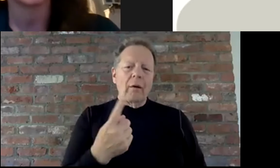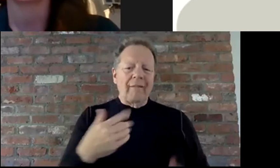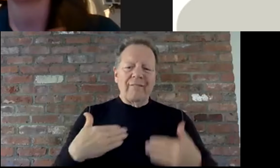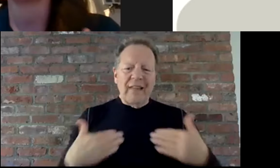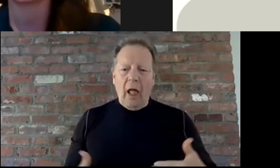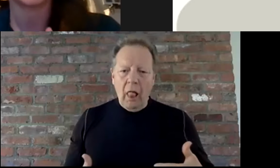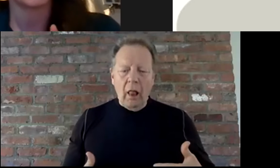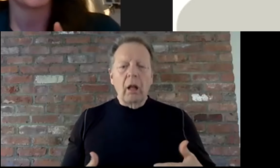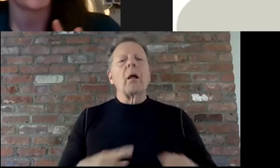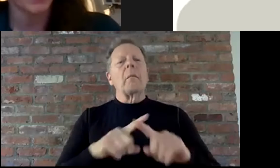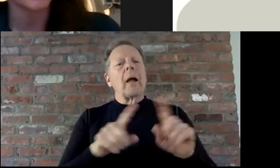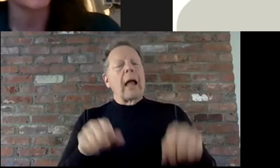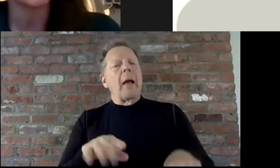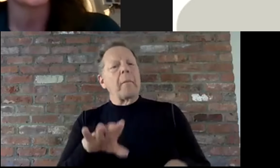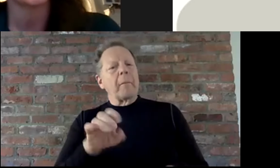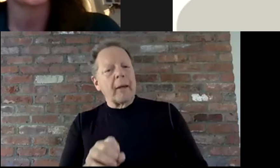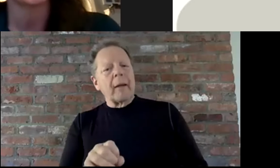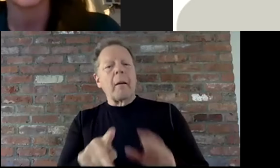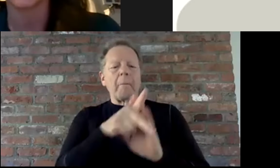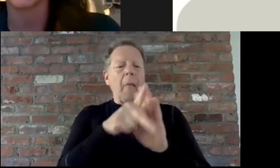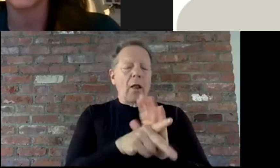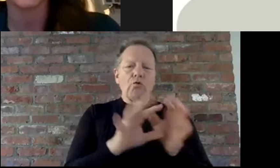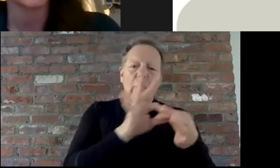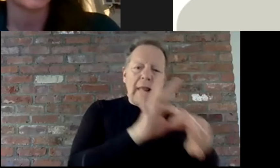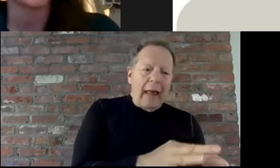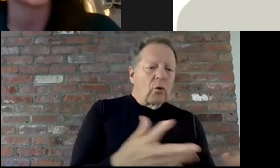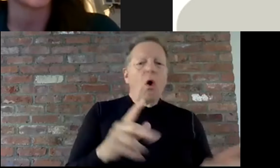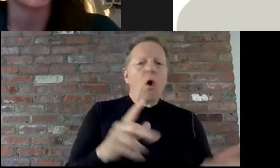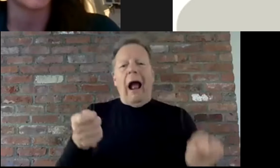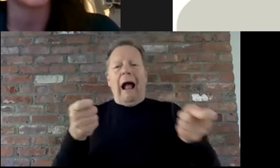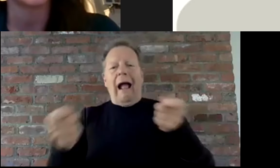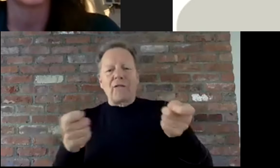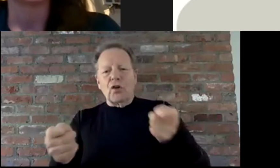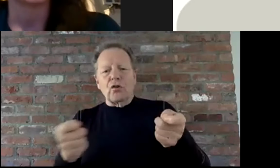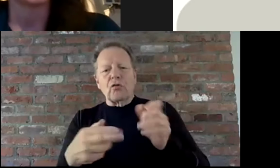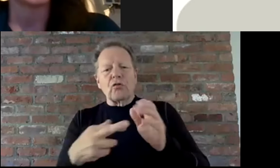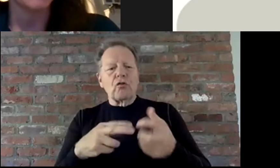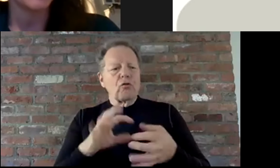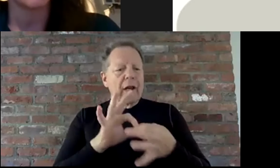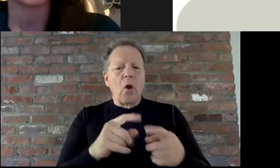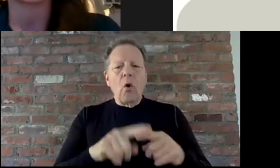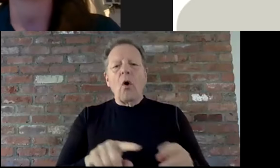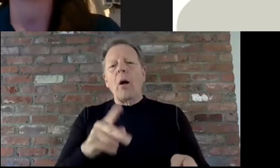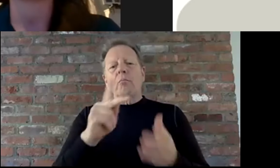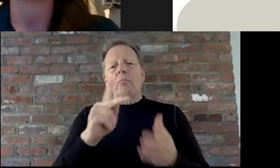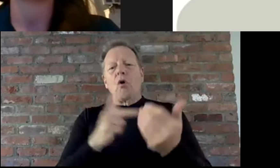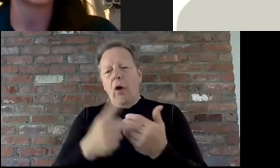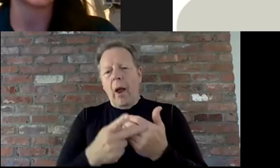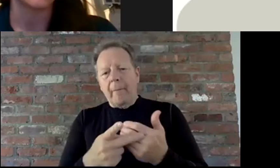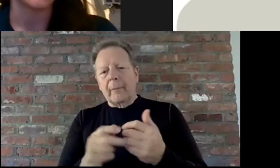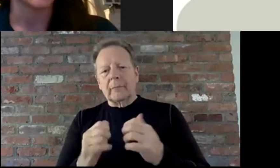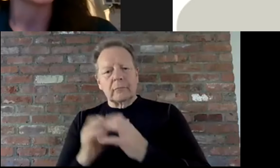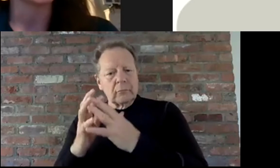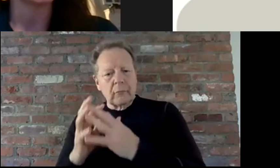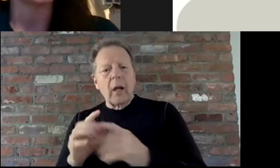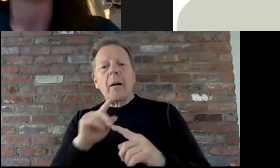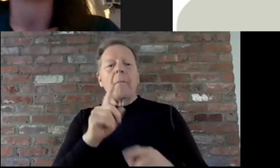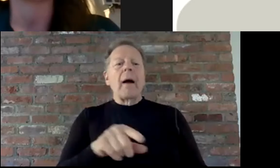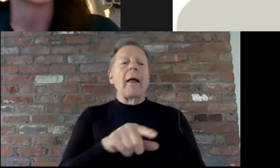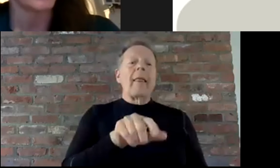physical. It could be policy related or governance related or programmatic. And adaptive capacity is